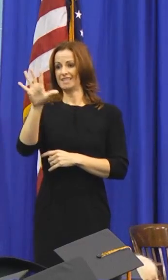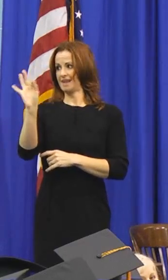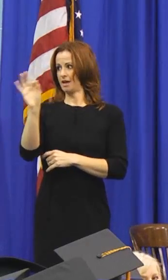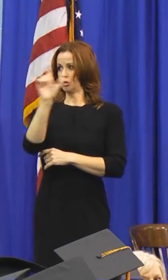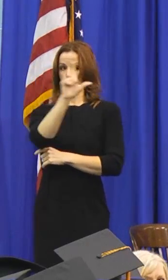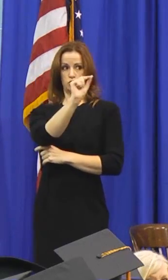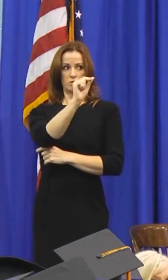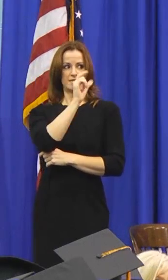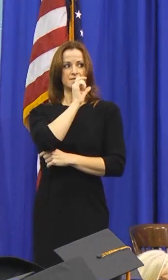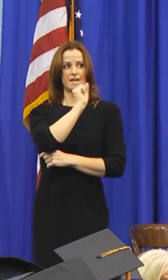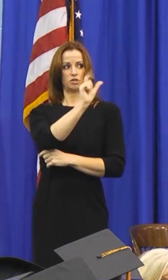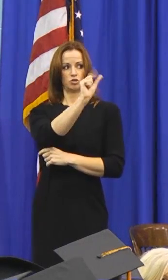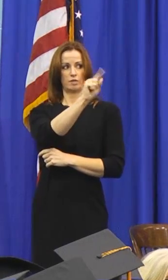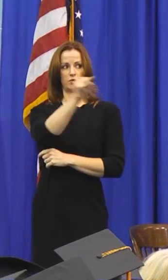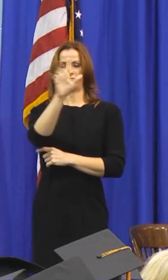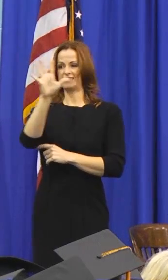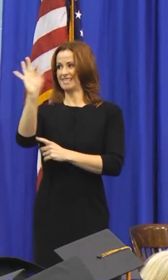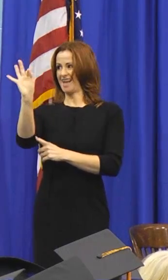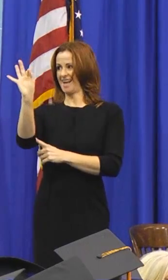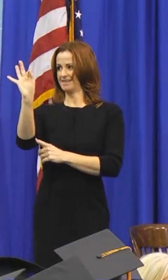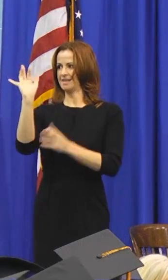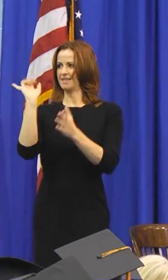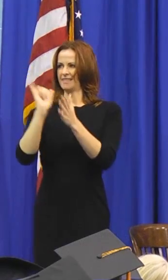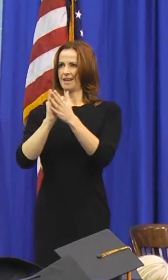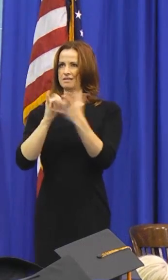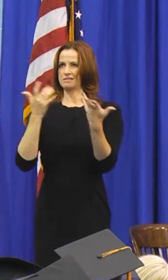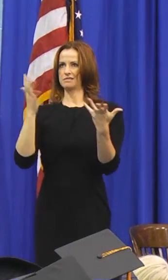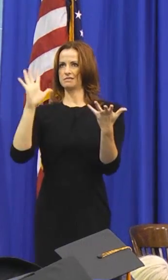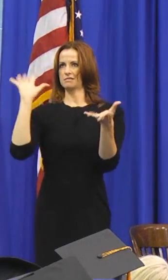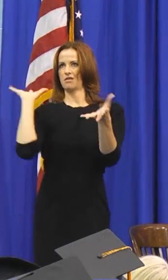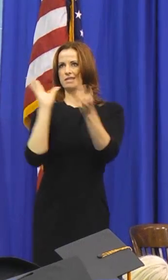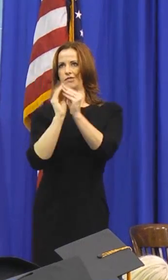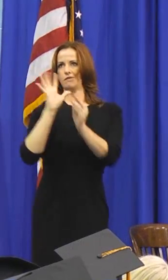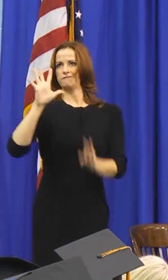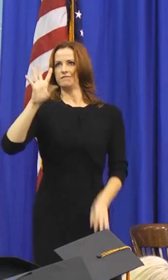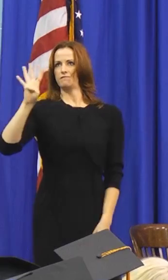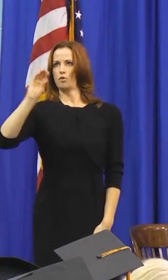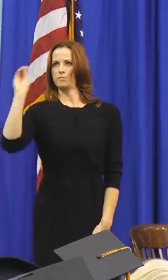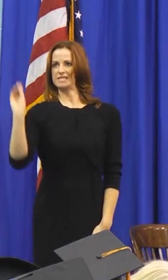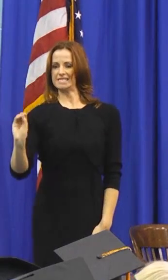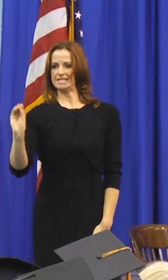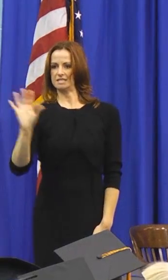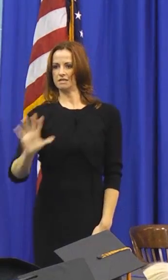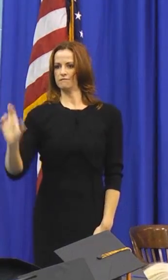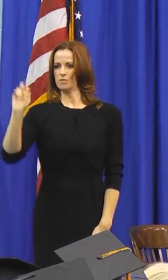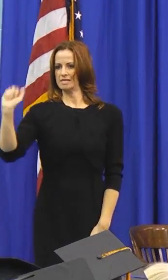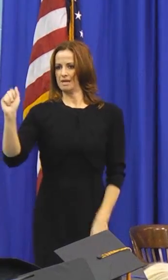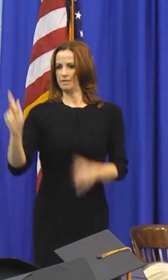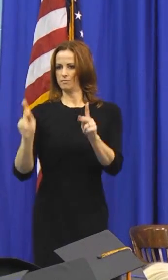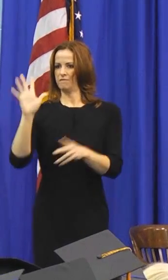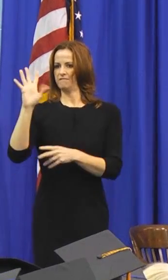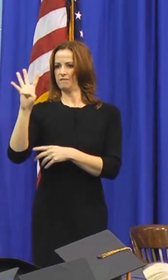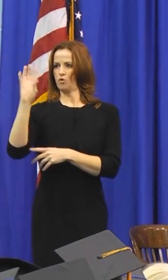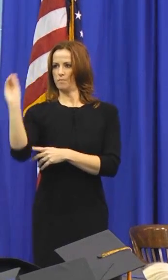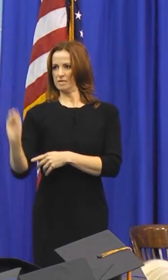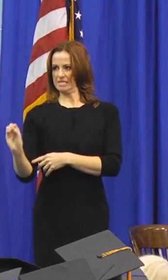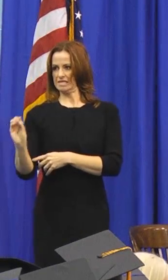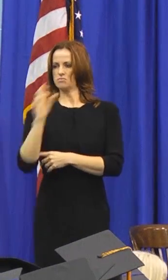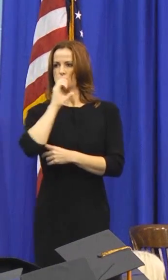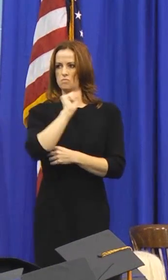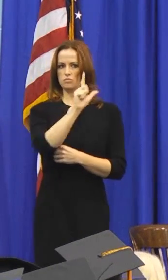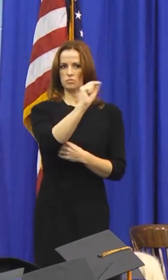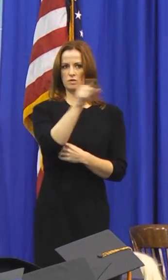54% of our population in this country. And when I look at that number of 54% and I begin to look at